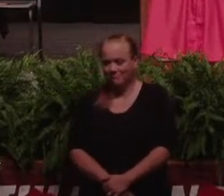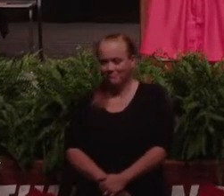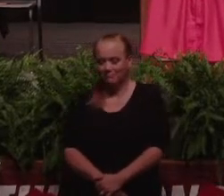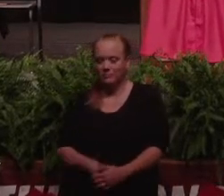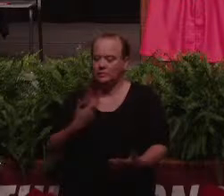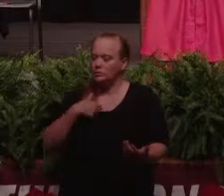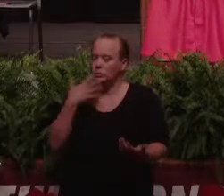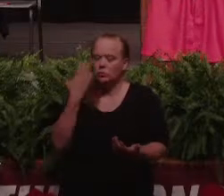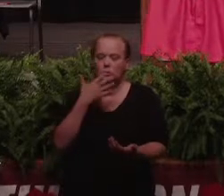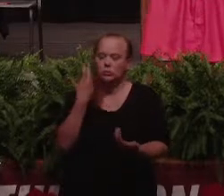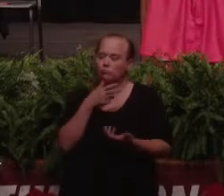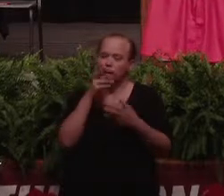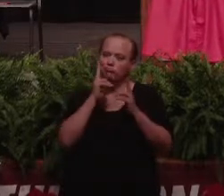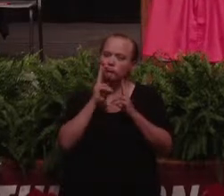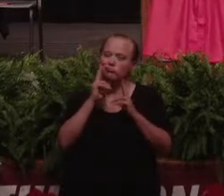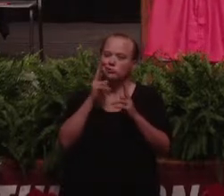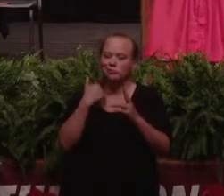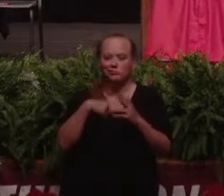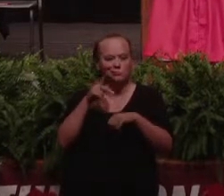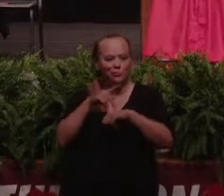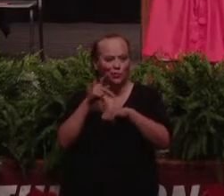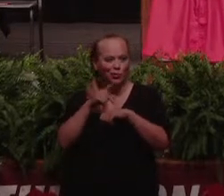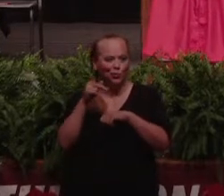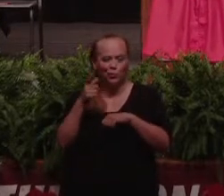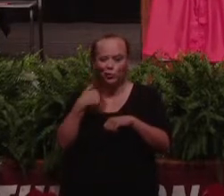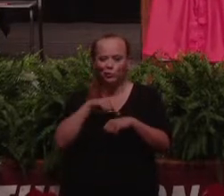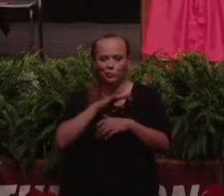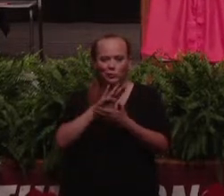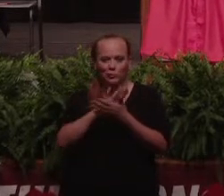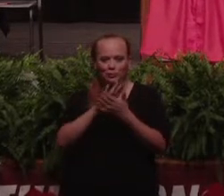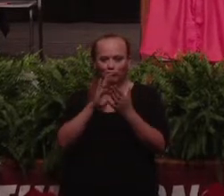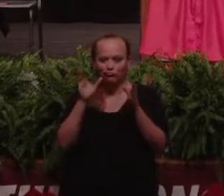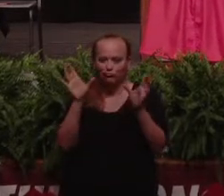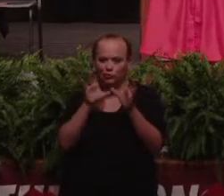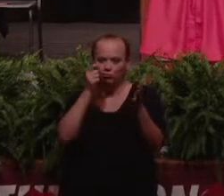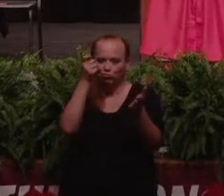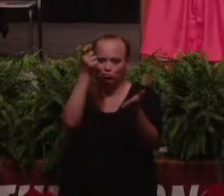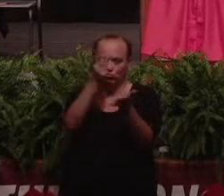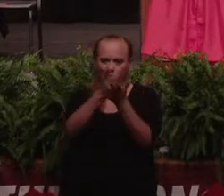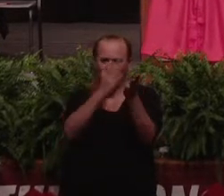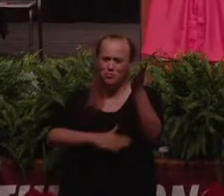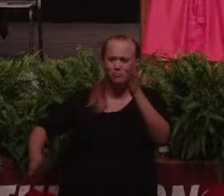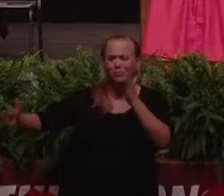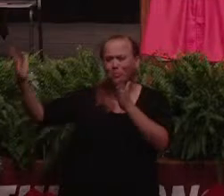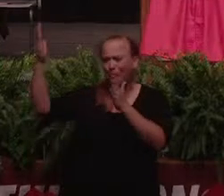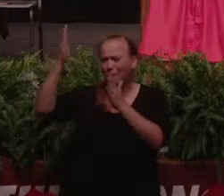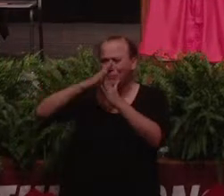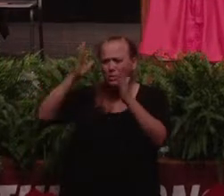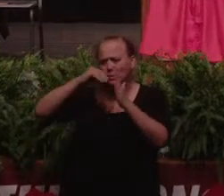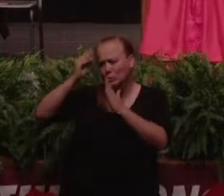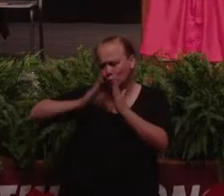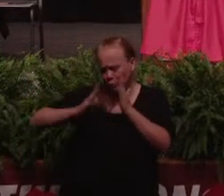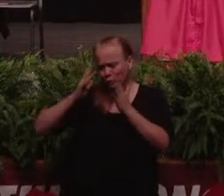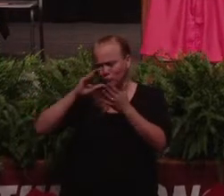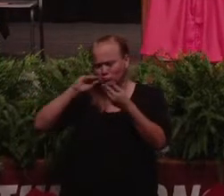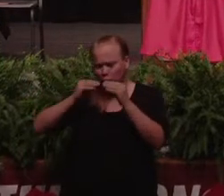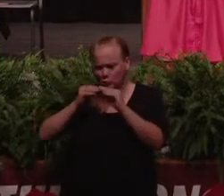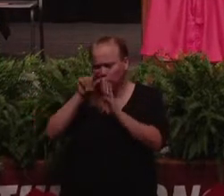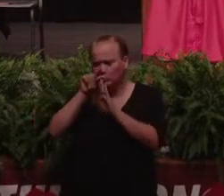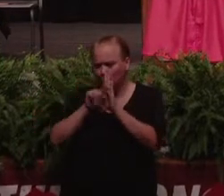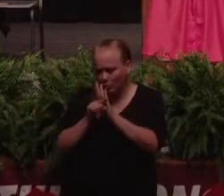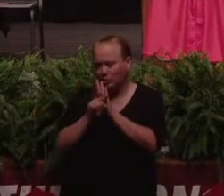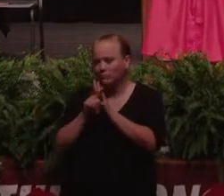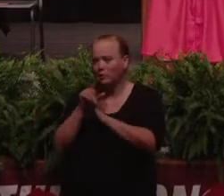I am honored as the principal of the Edgewood Fine Arts STEAM Academy to certify the highest ranking student with a grade